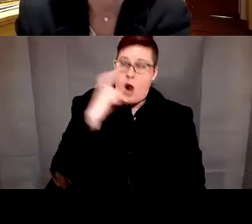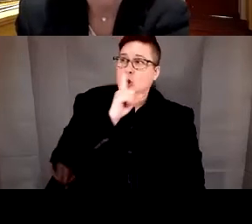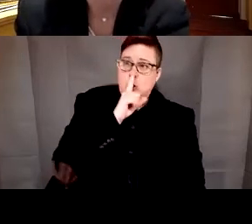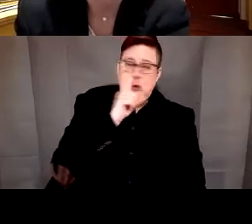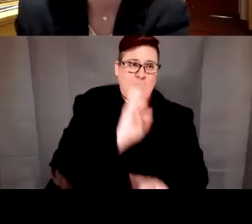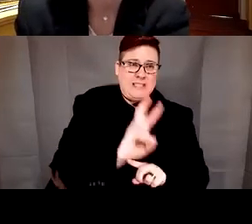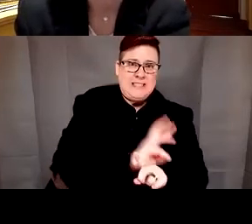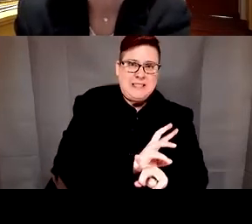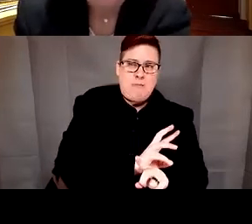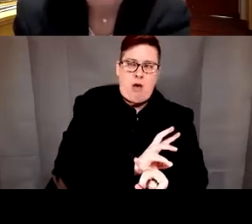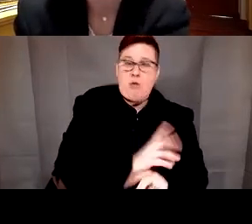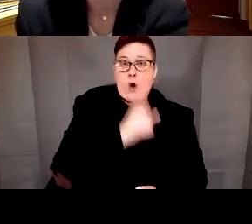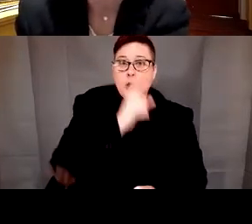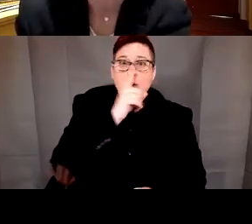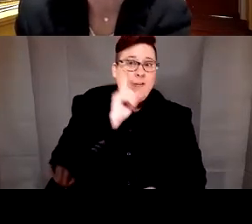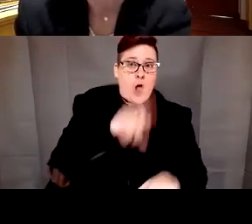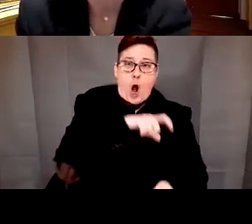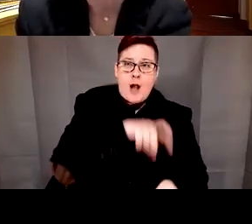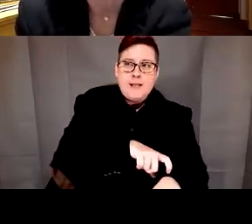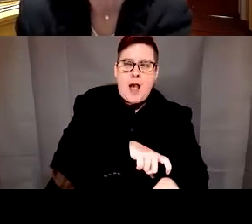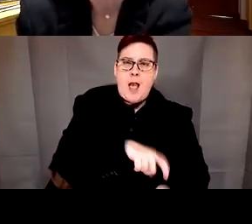should not be